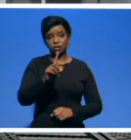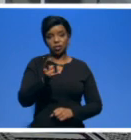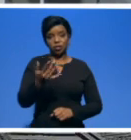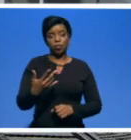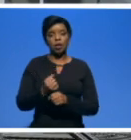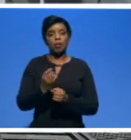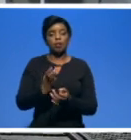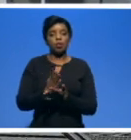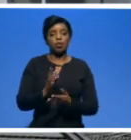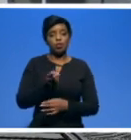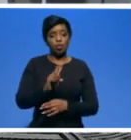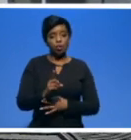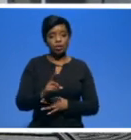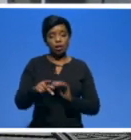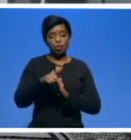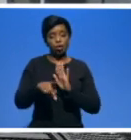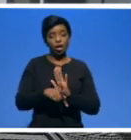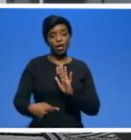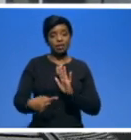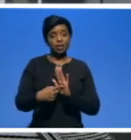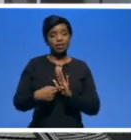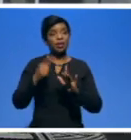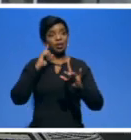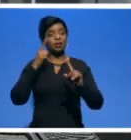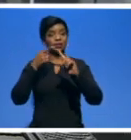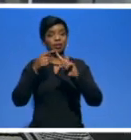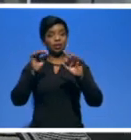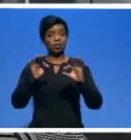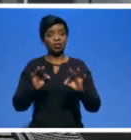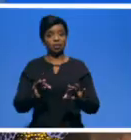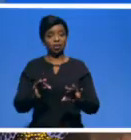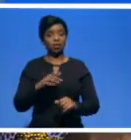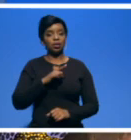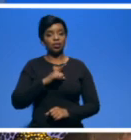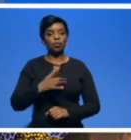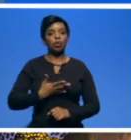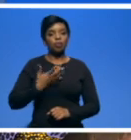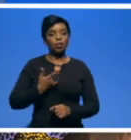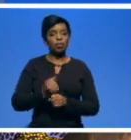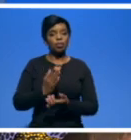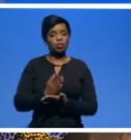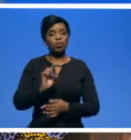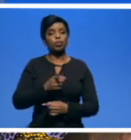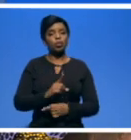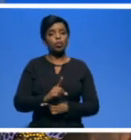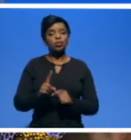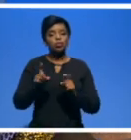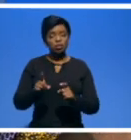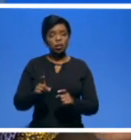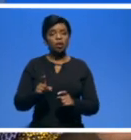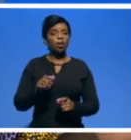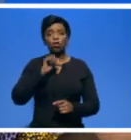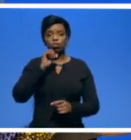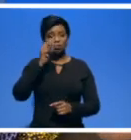policies be intentional in terms of ensuring that they have a bias towards women. Because